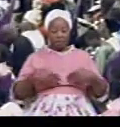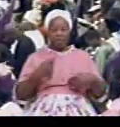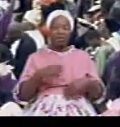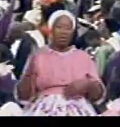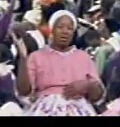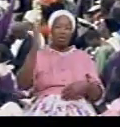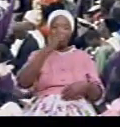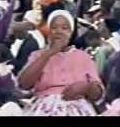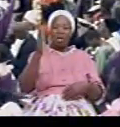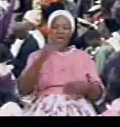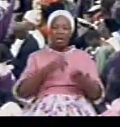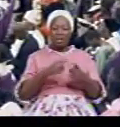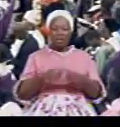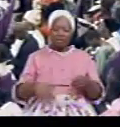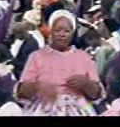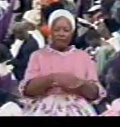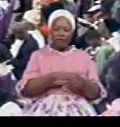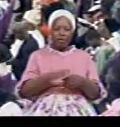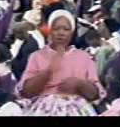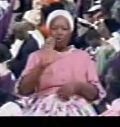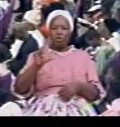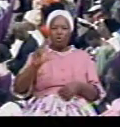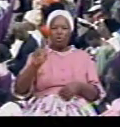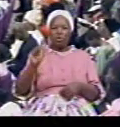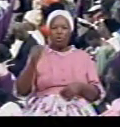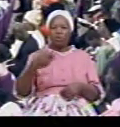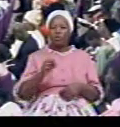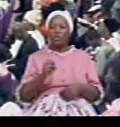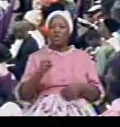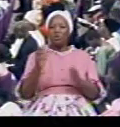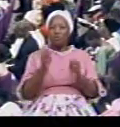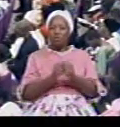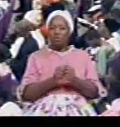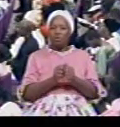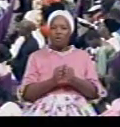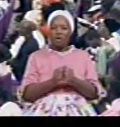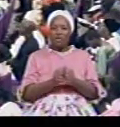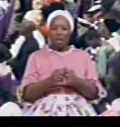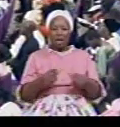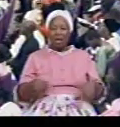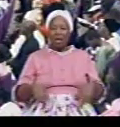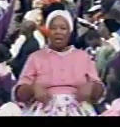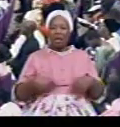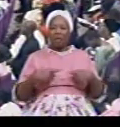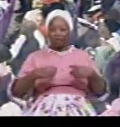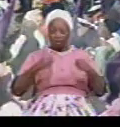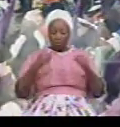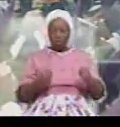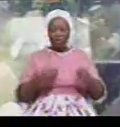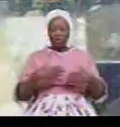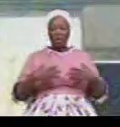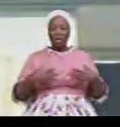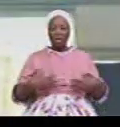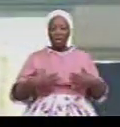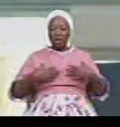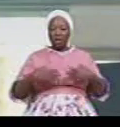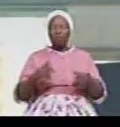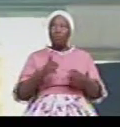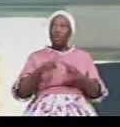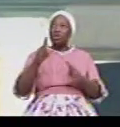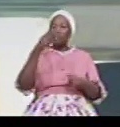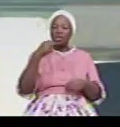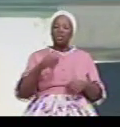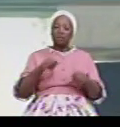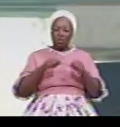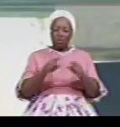fill your lungs with life-strengthening air, It says, keep on breathing. It